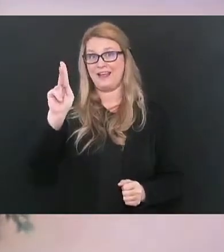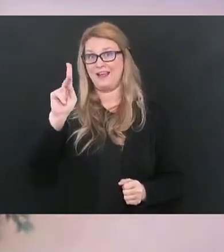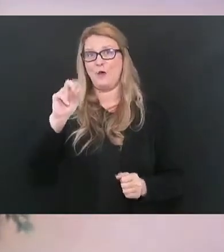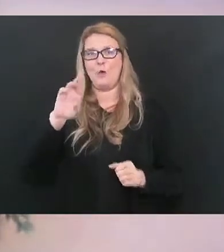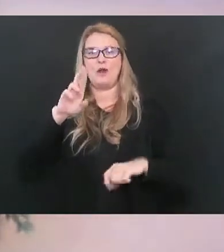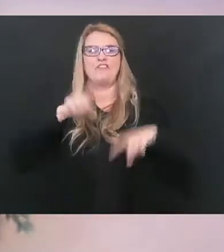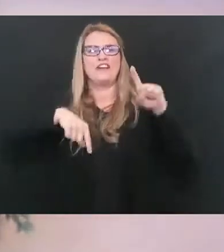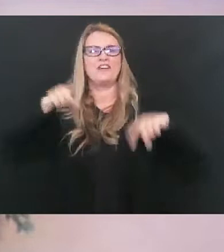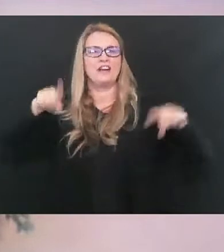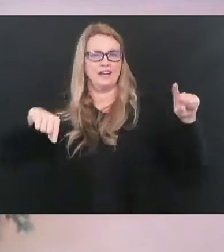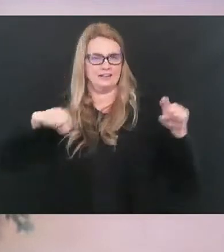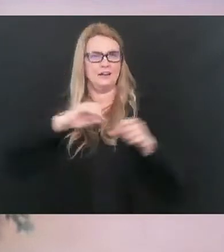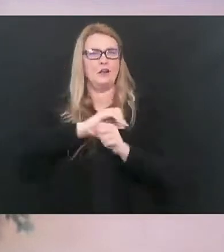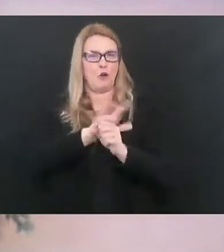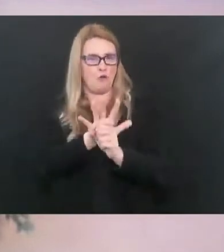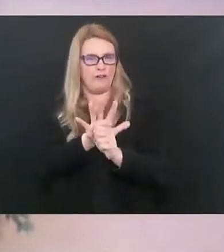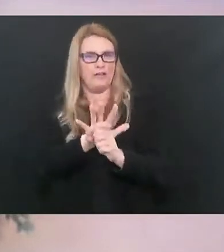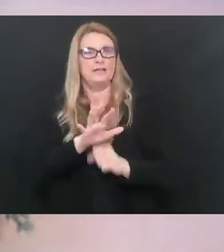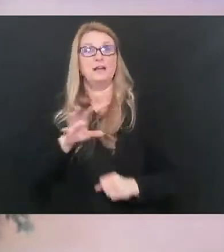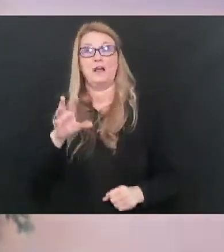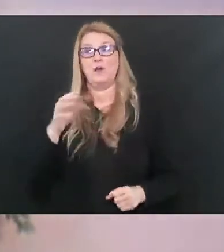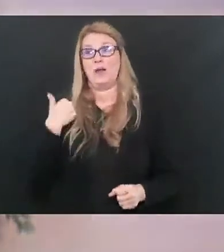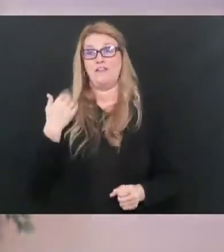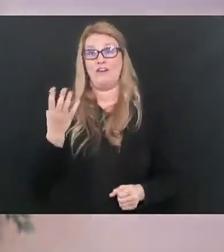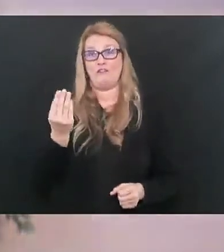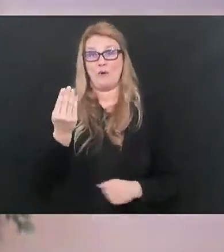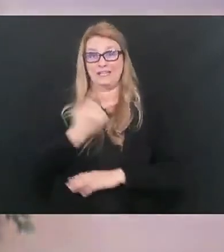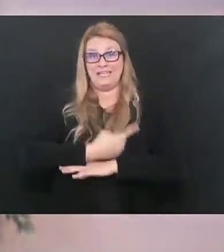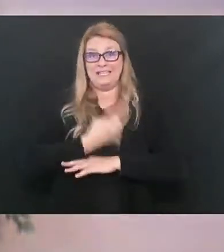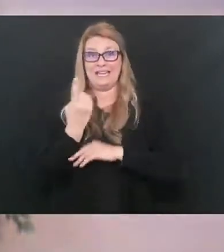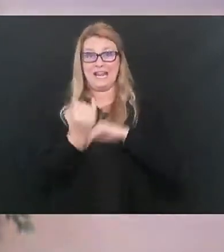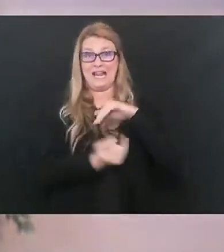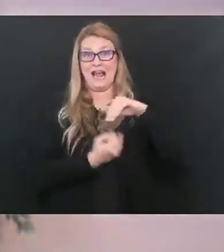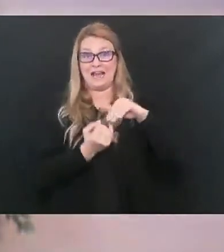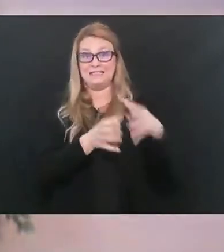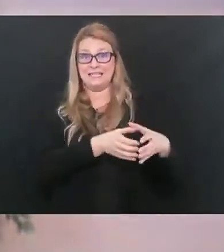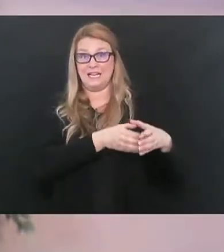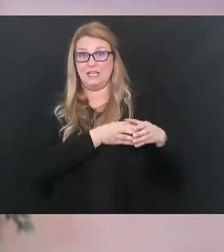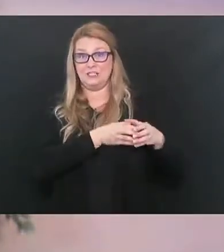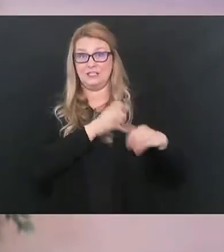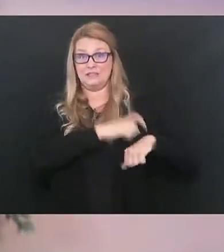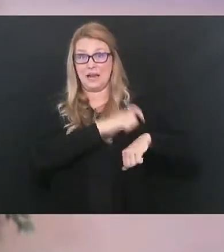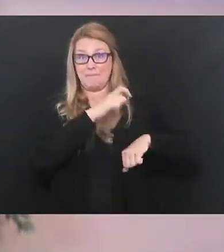14-day quarantine or isolation period. And the CDC says you can do a